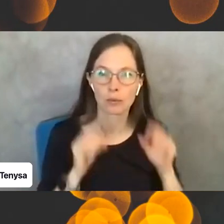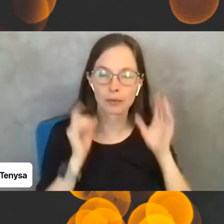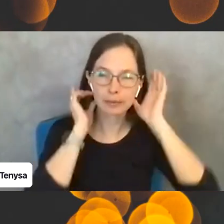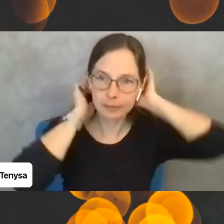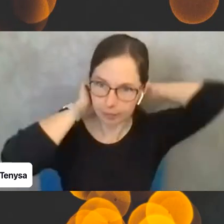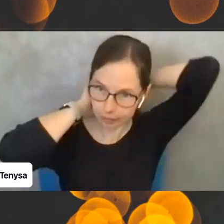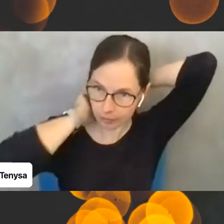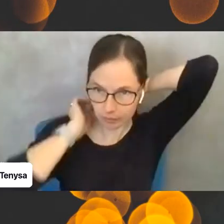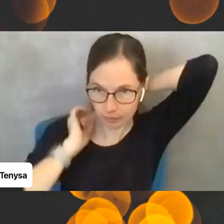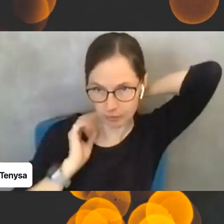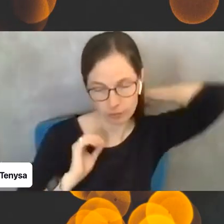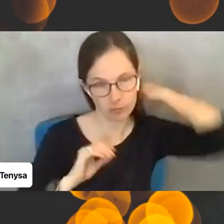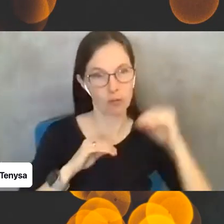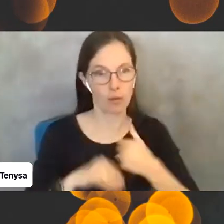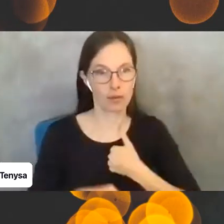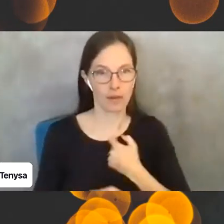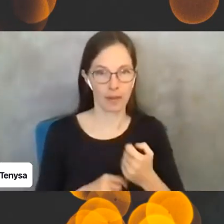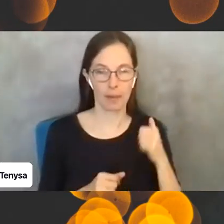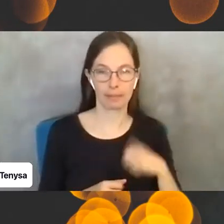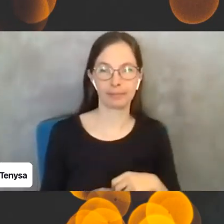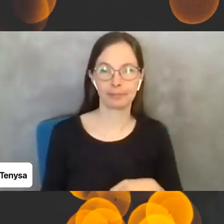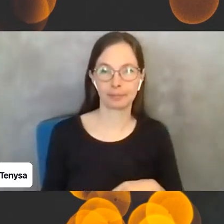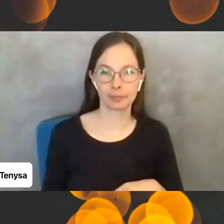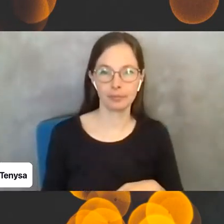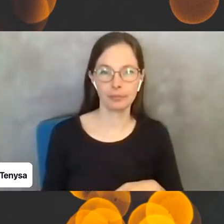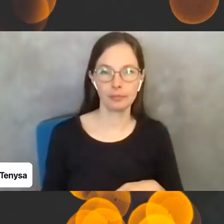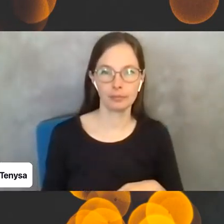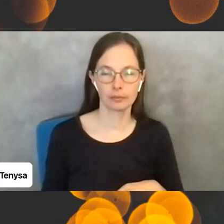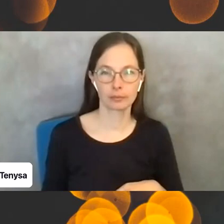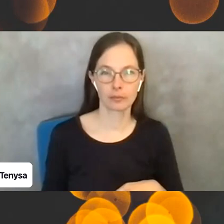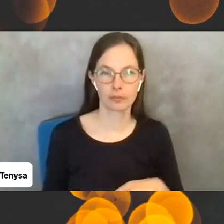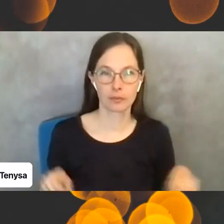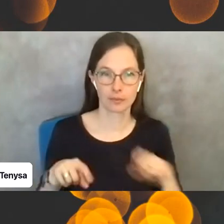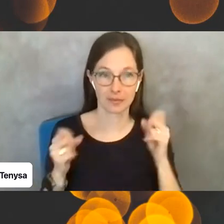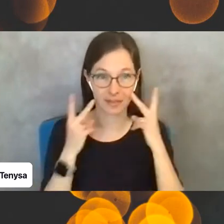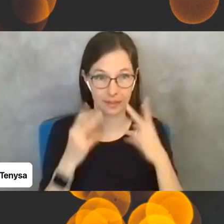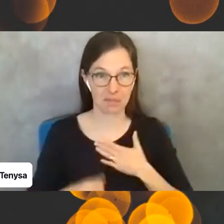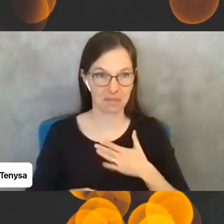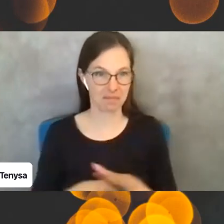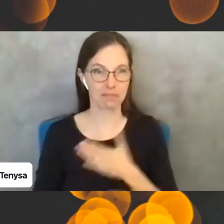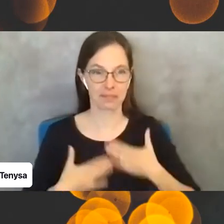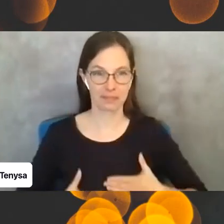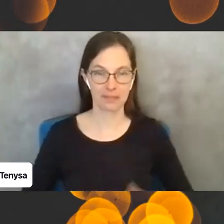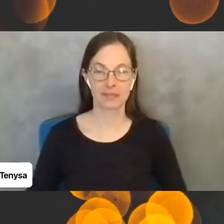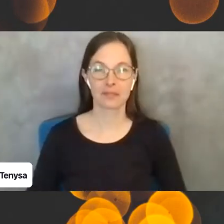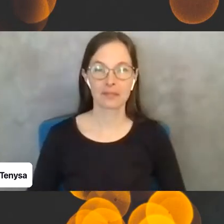little back here, and then that way y'all can see my whole body